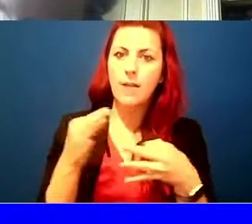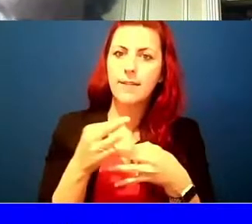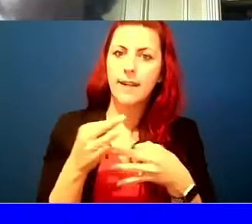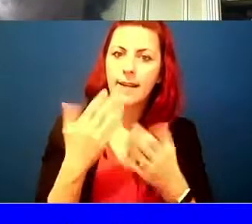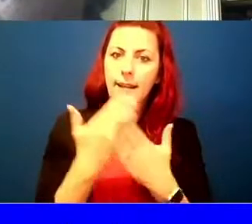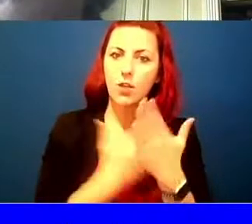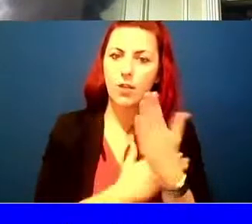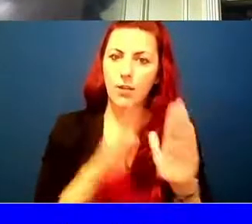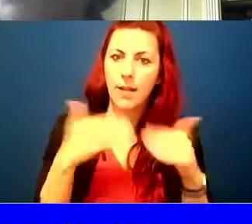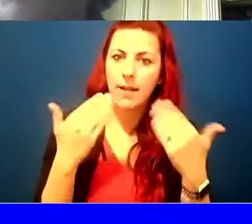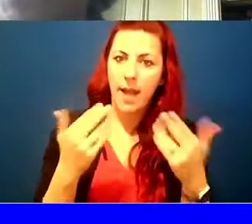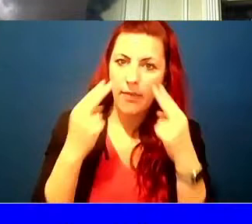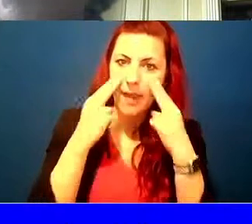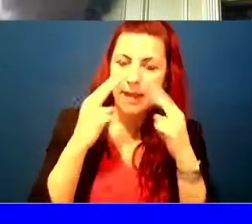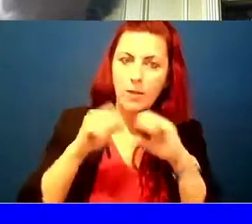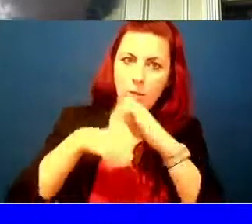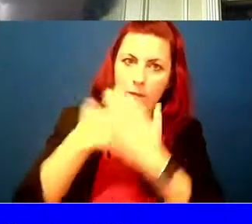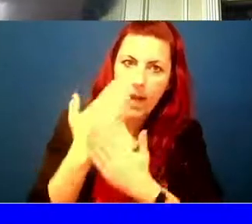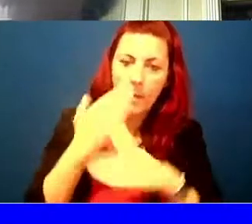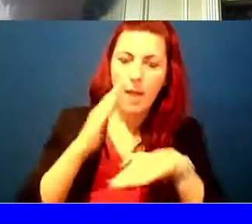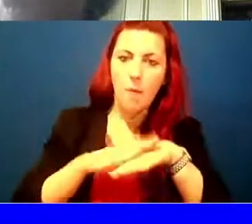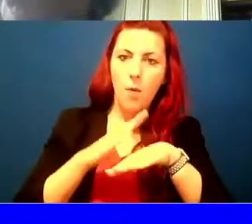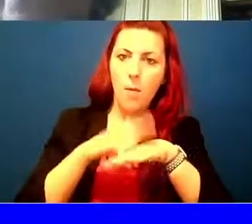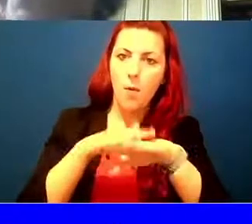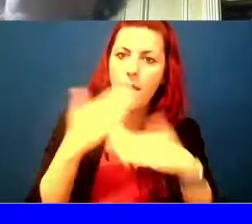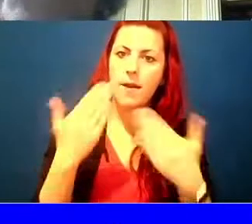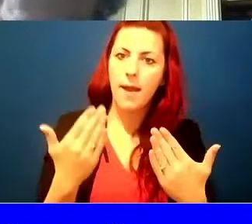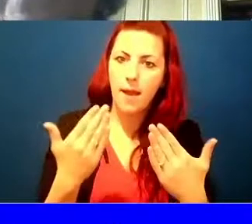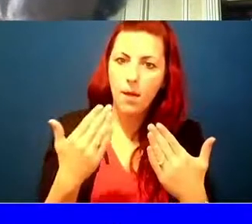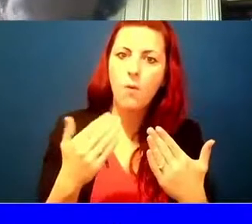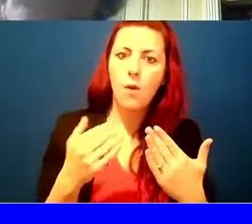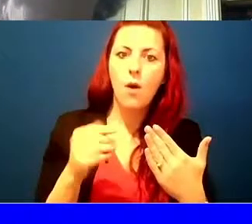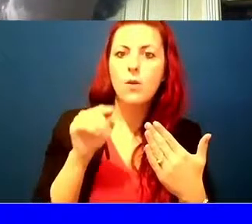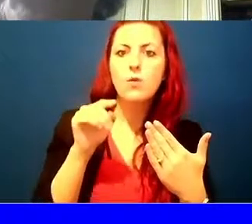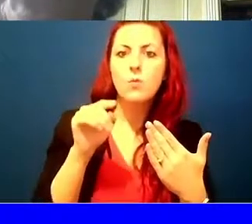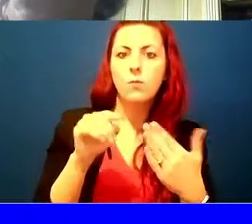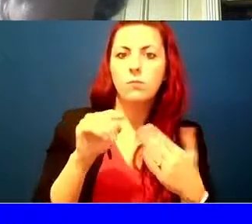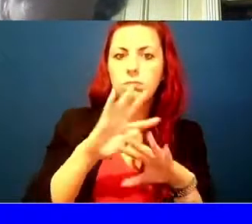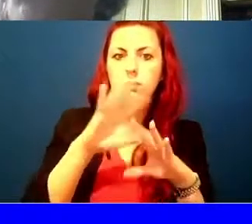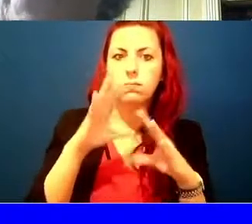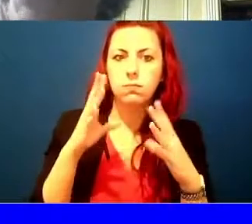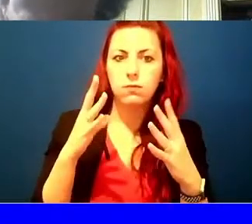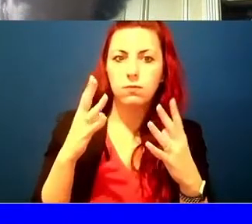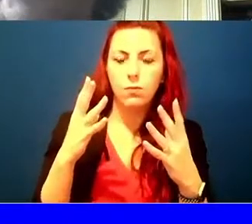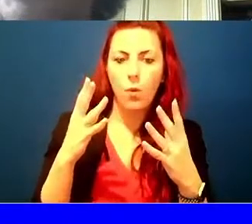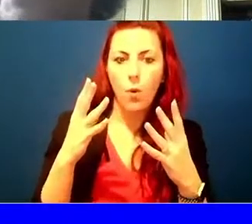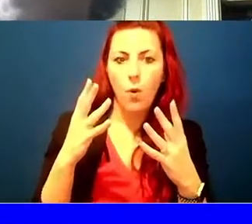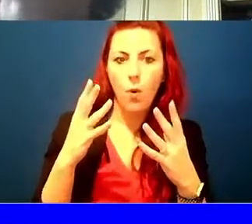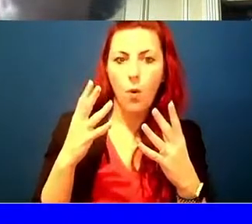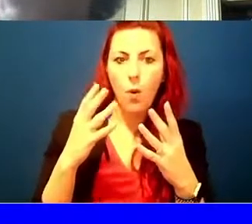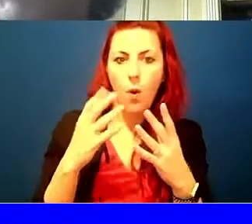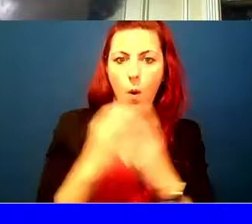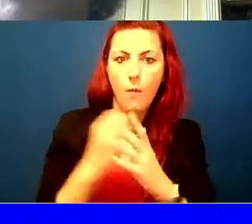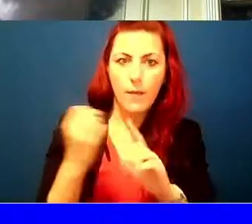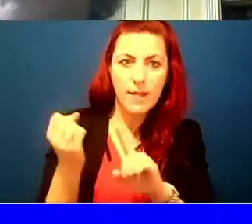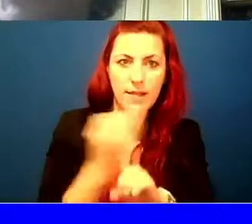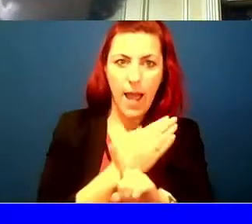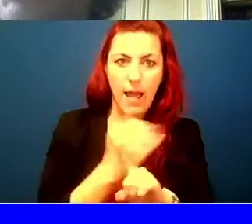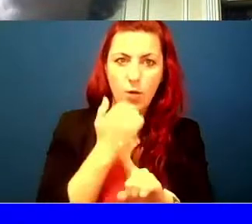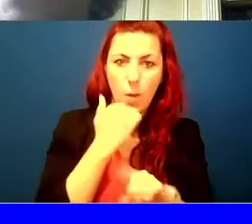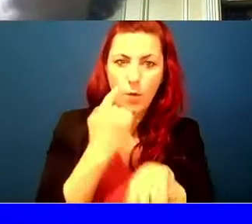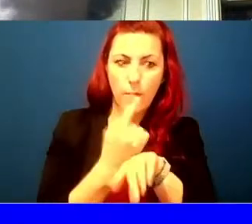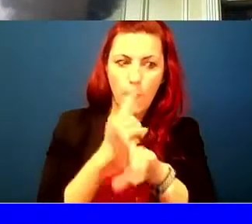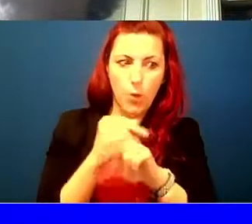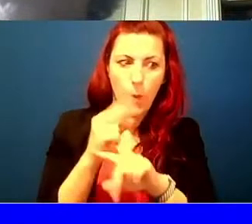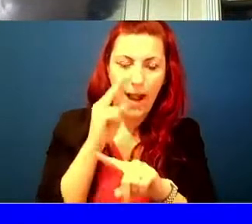and needs to be developed in that context. So over on the slide, there are figures there for the increase in applications for